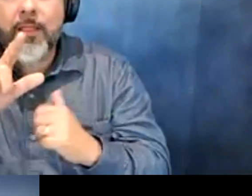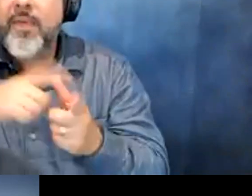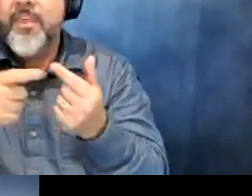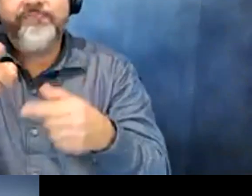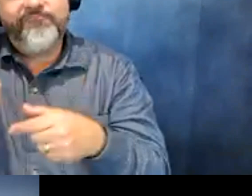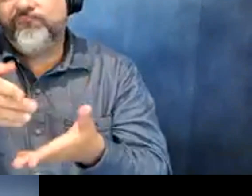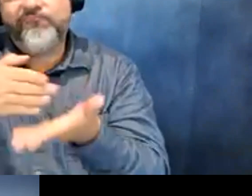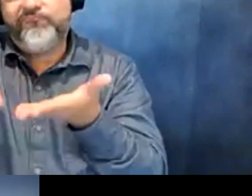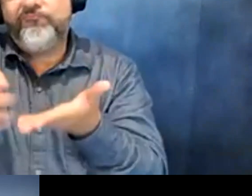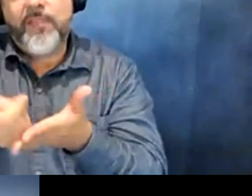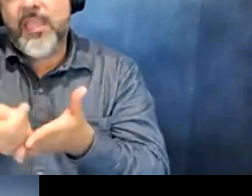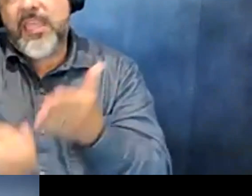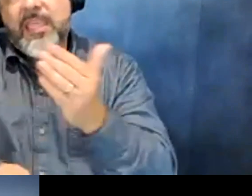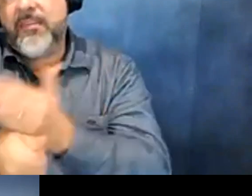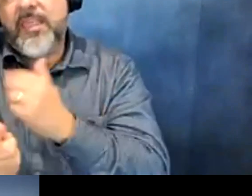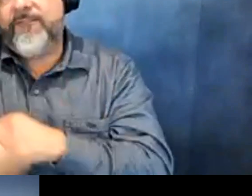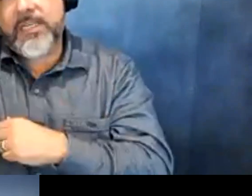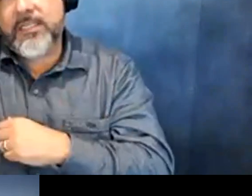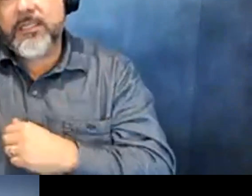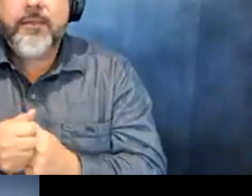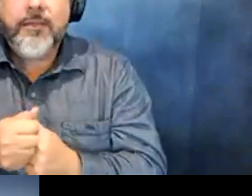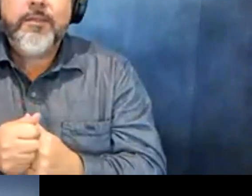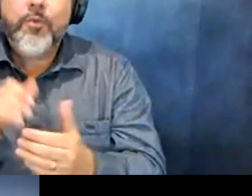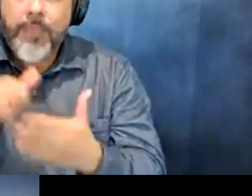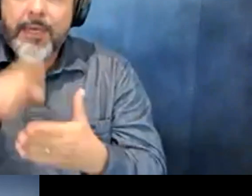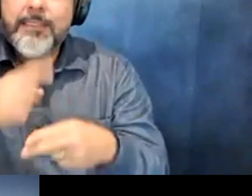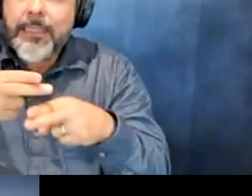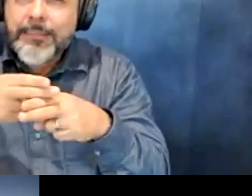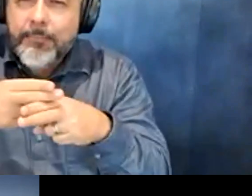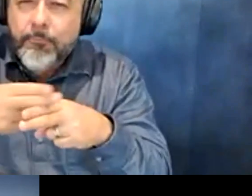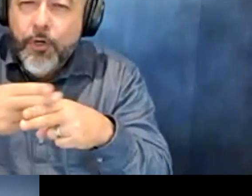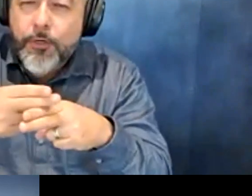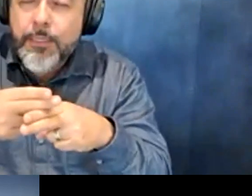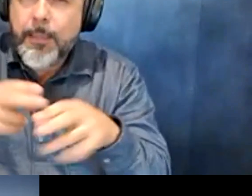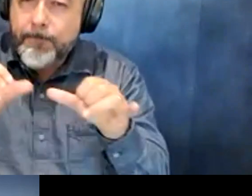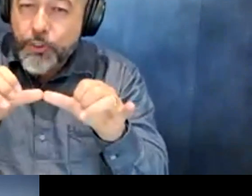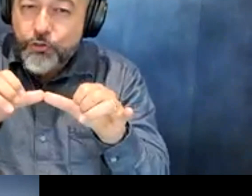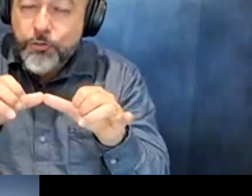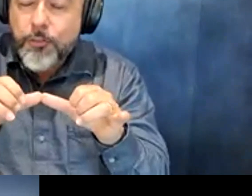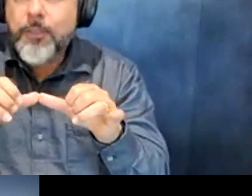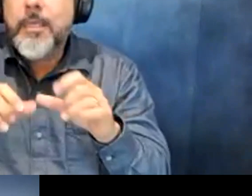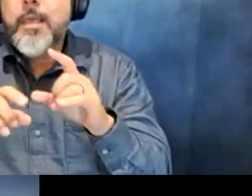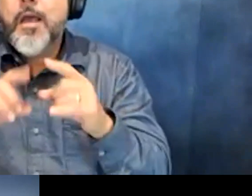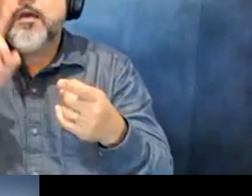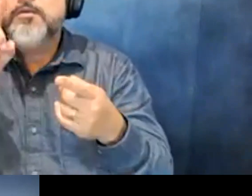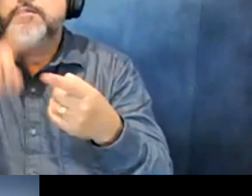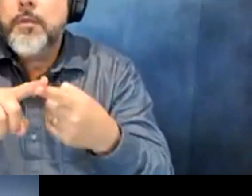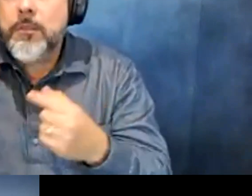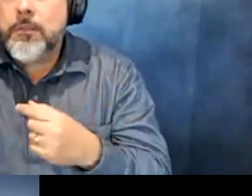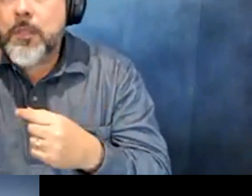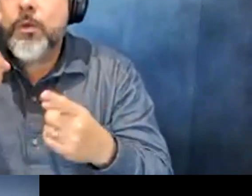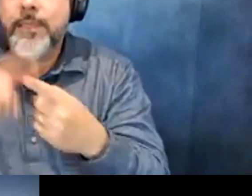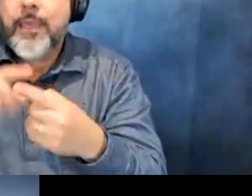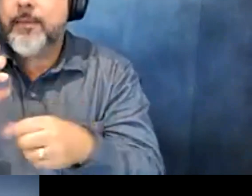So it's a stopgap measure, but it's an important stopgap measure unless and until somebody can get that